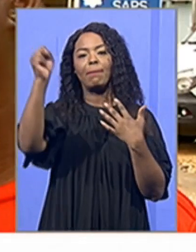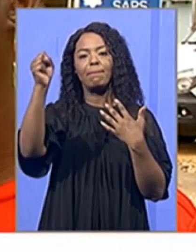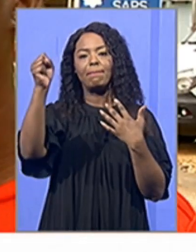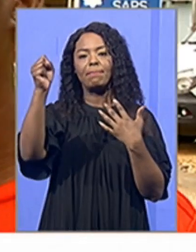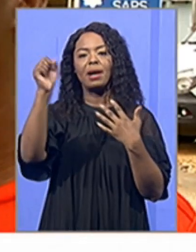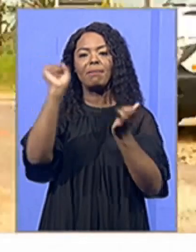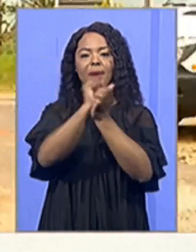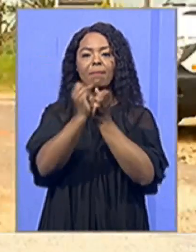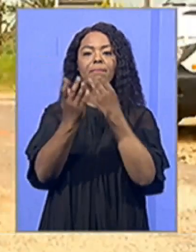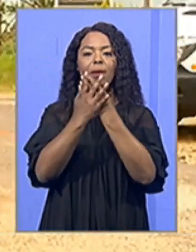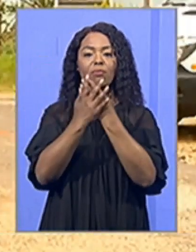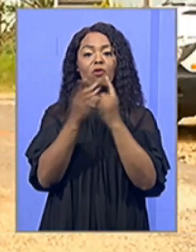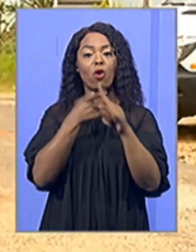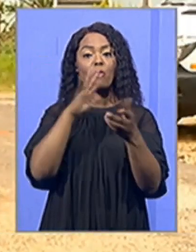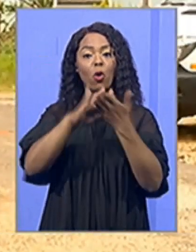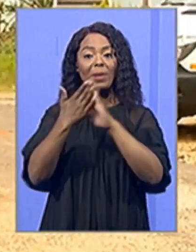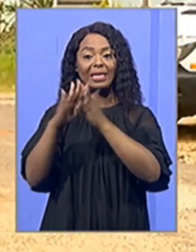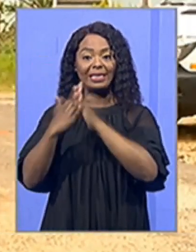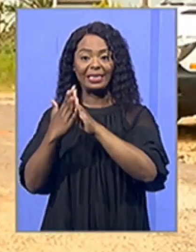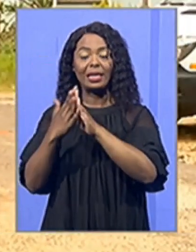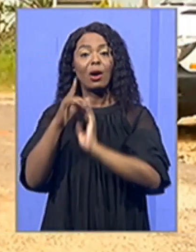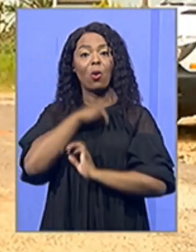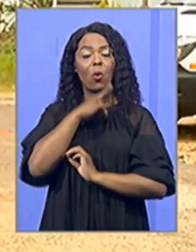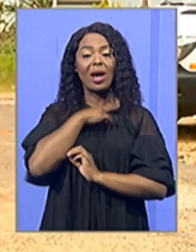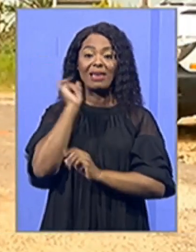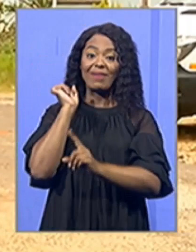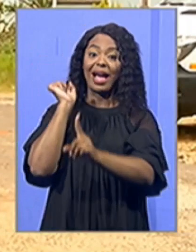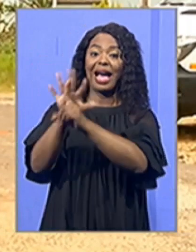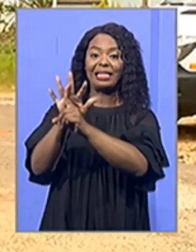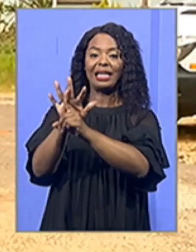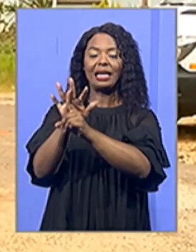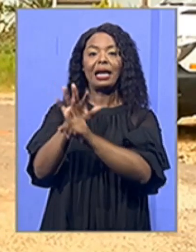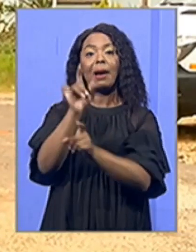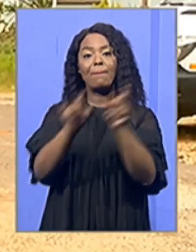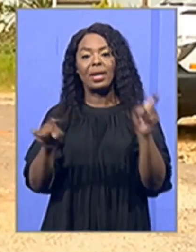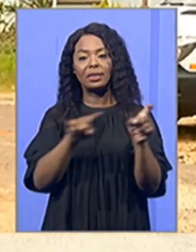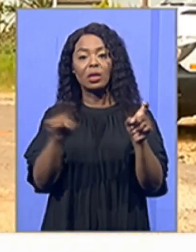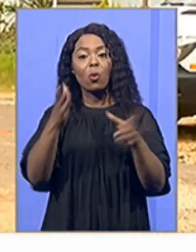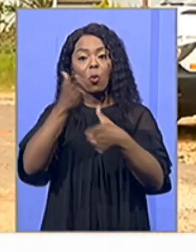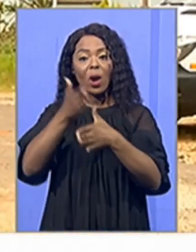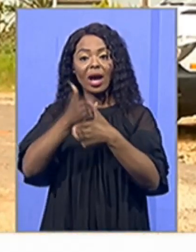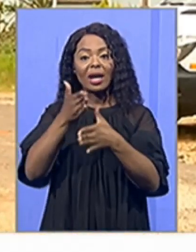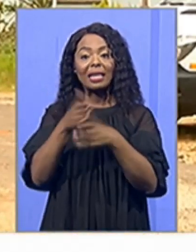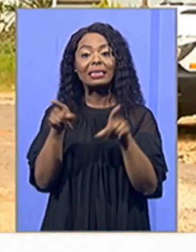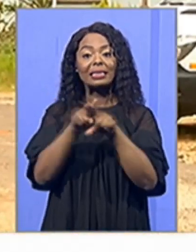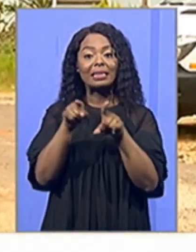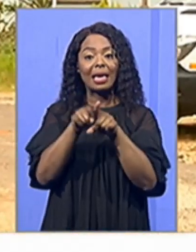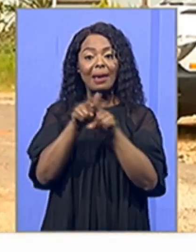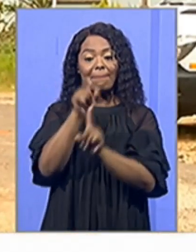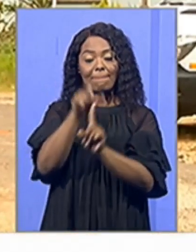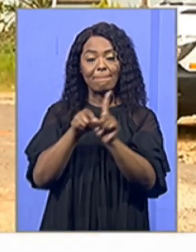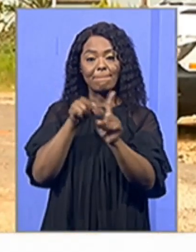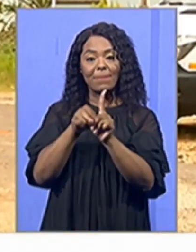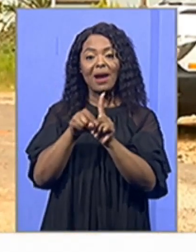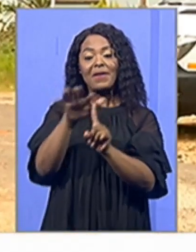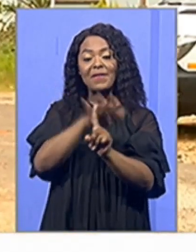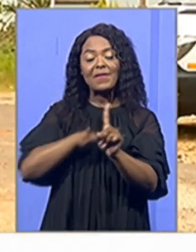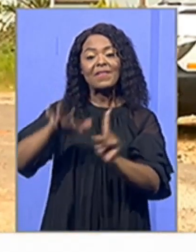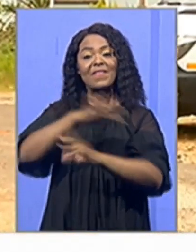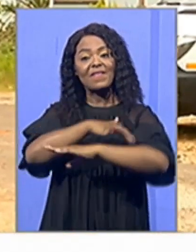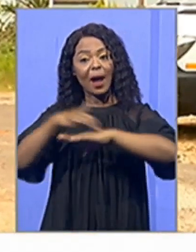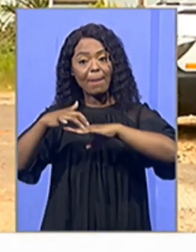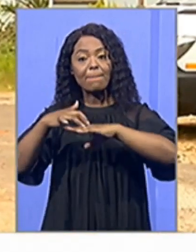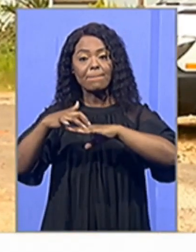the communities. If they can attack the people, those whom are working at the very same farm, which